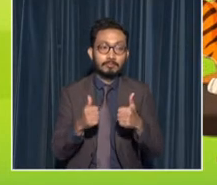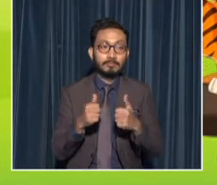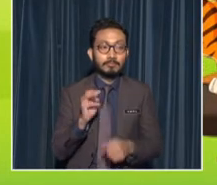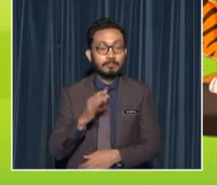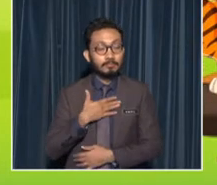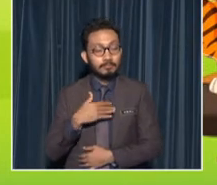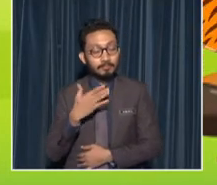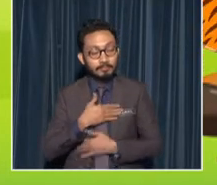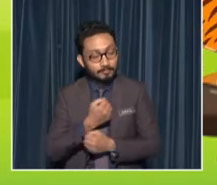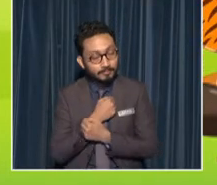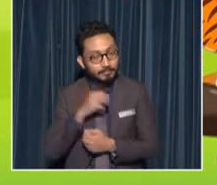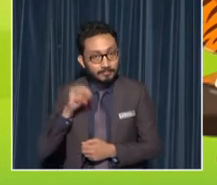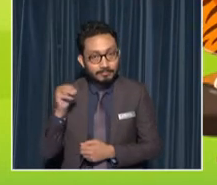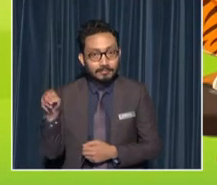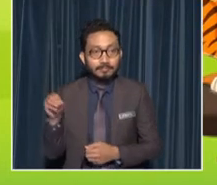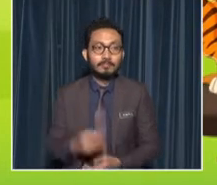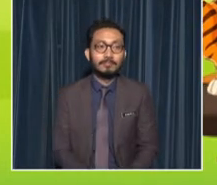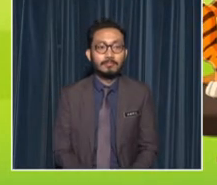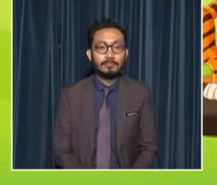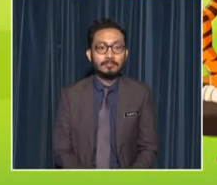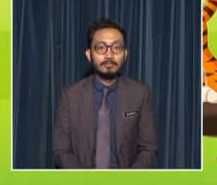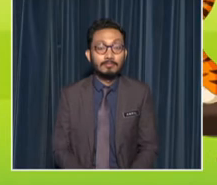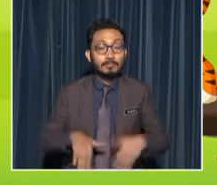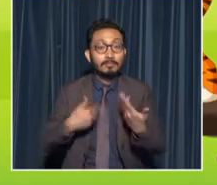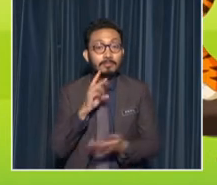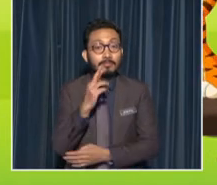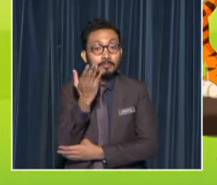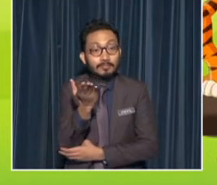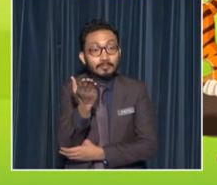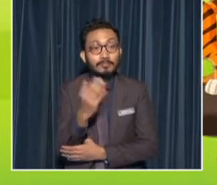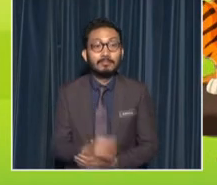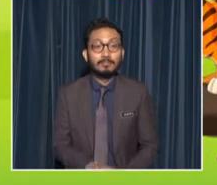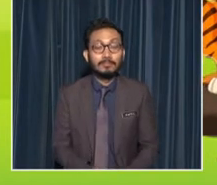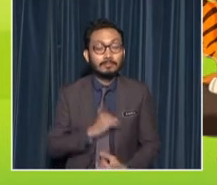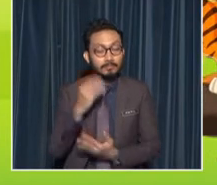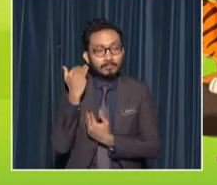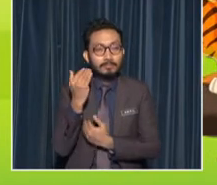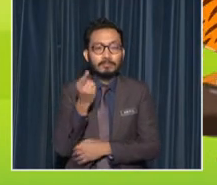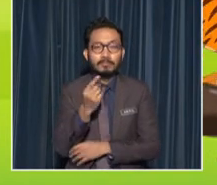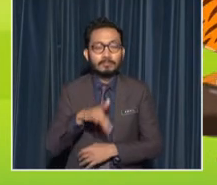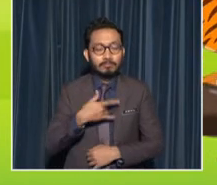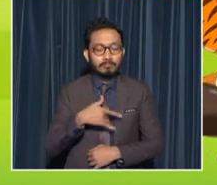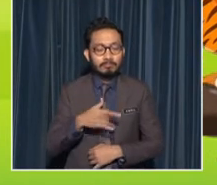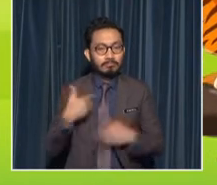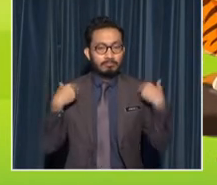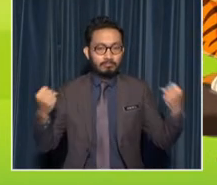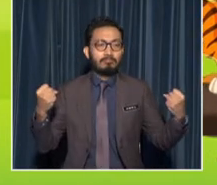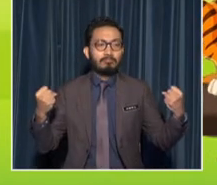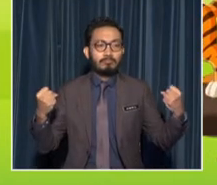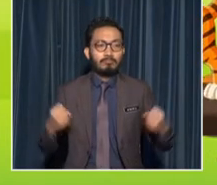Assalamualaikum and good day, my dear pupils. How are you? Hope you are feeling